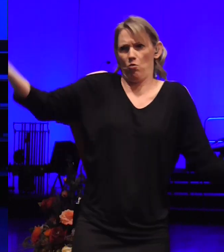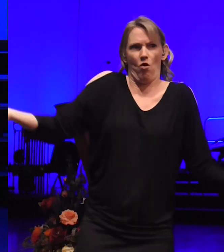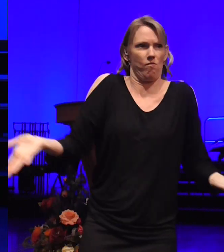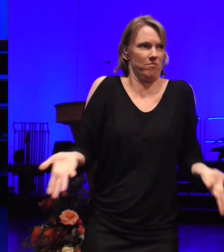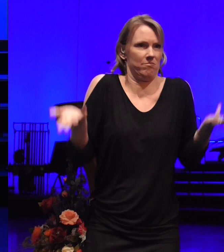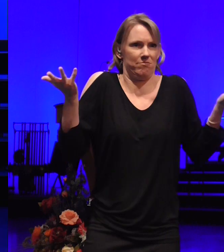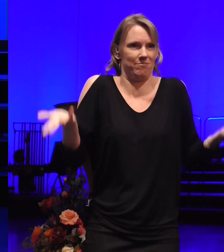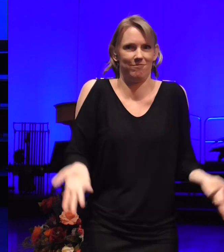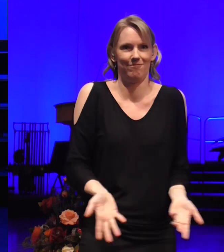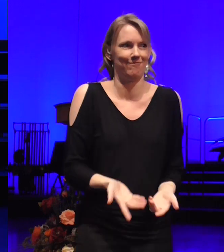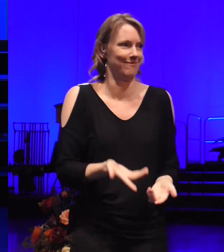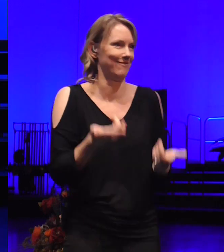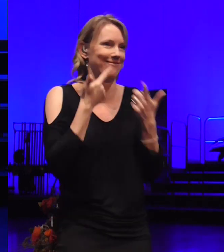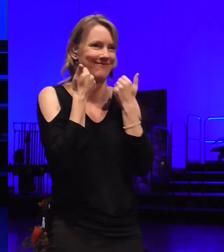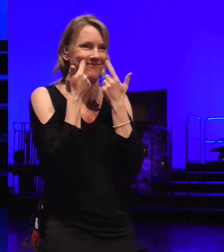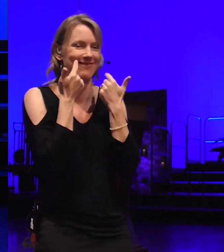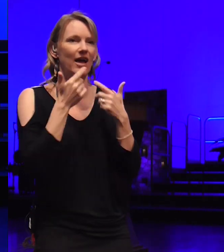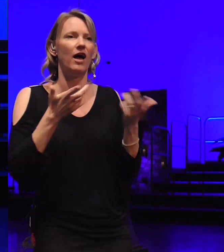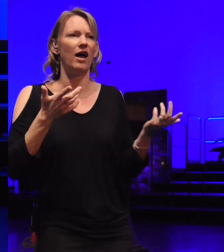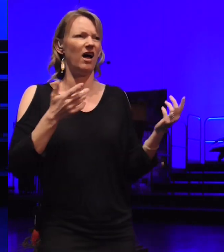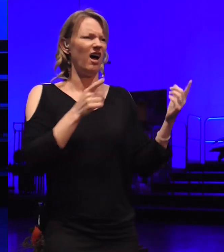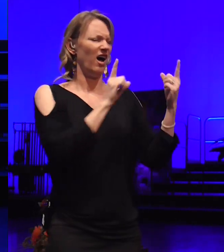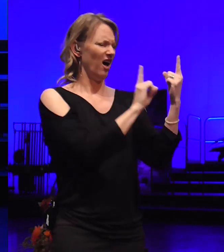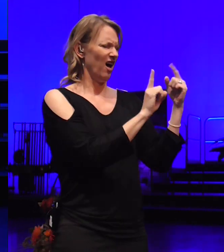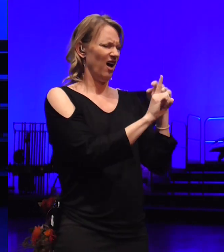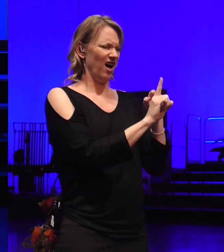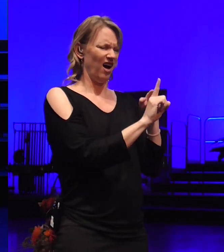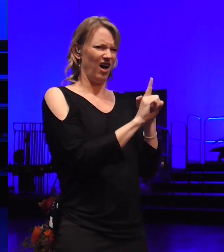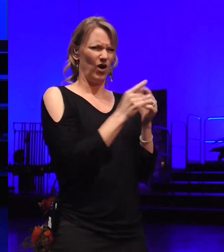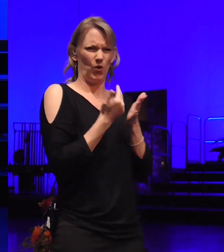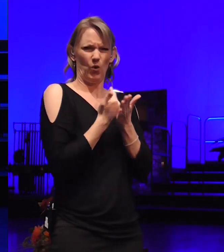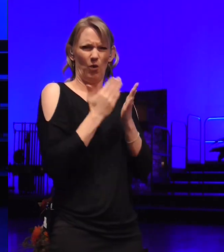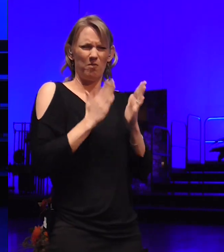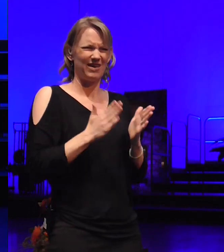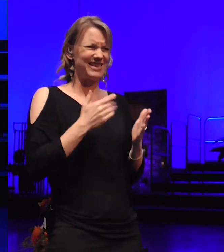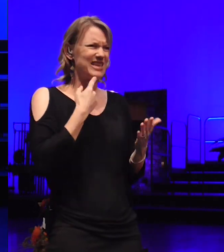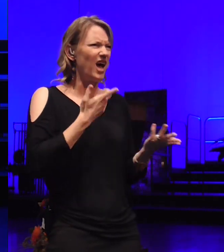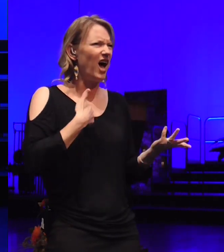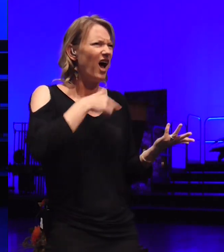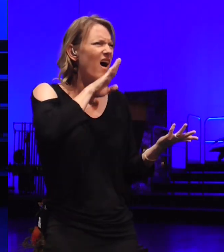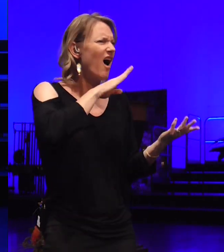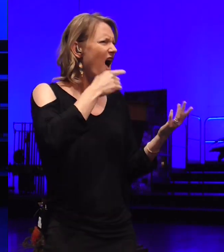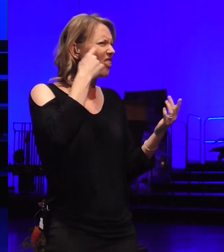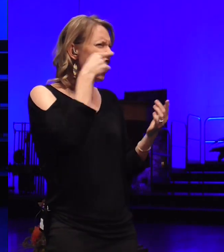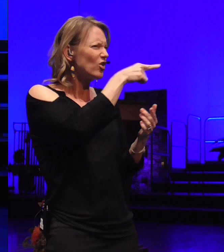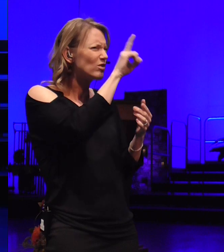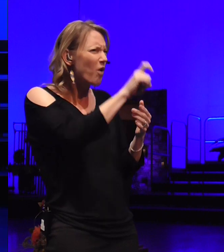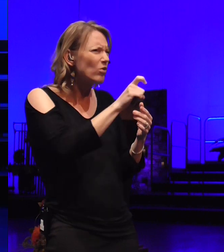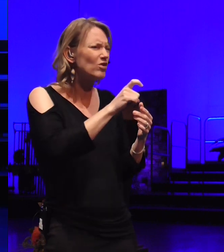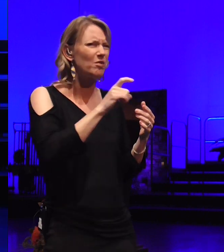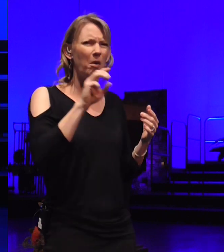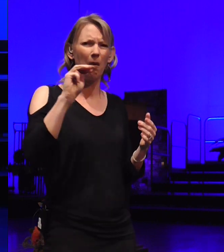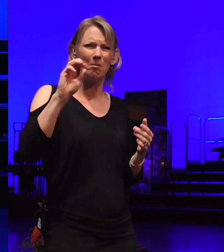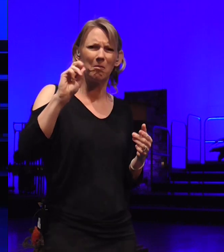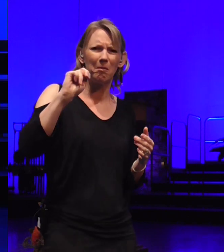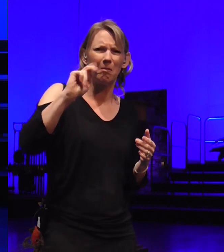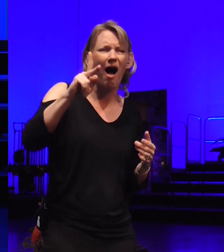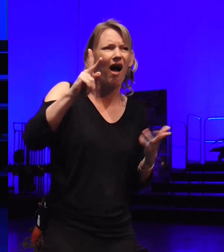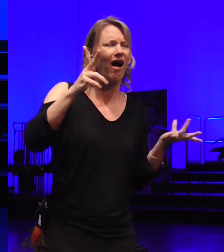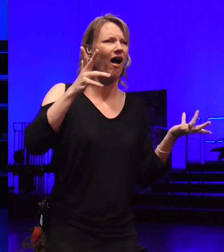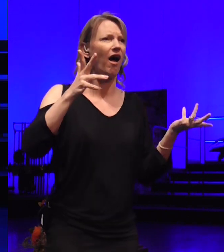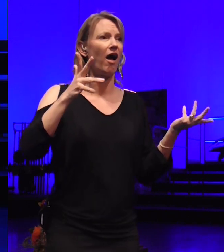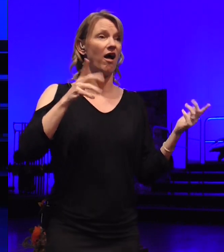know." And the novice gets disturbed and frustrated, and he says, "But I thought you were supposed to be a